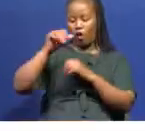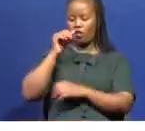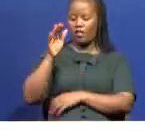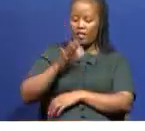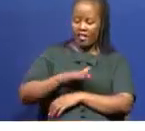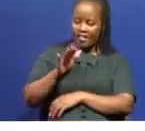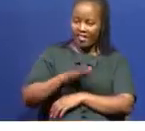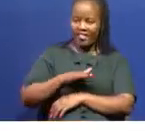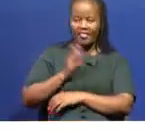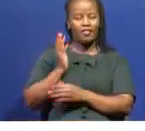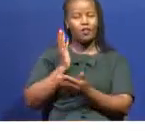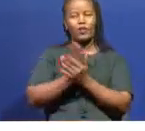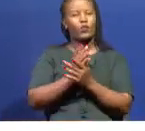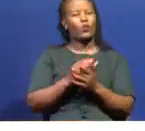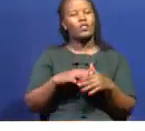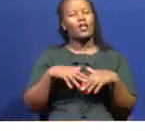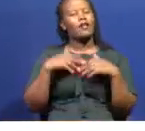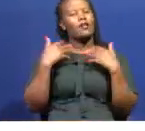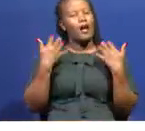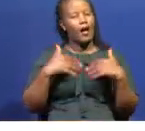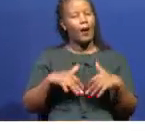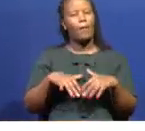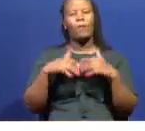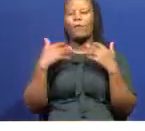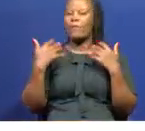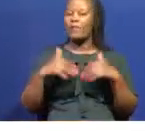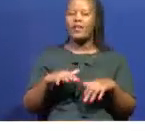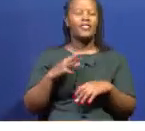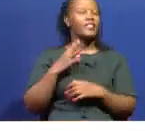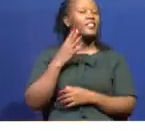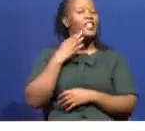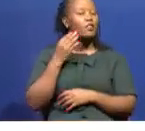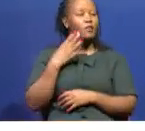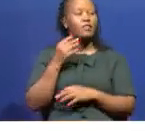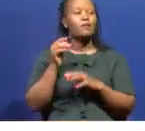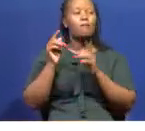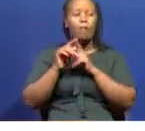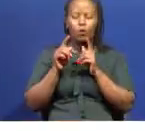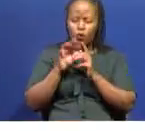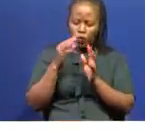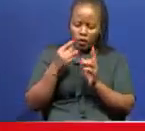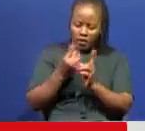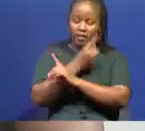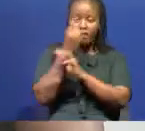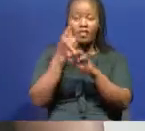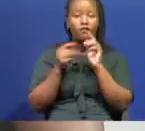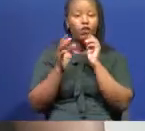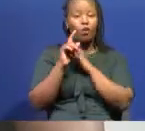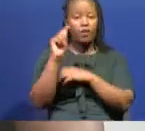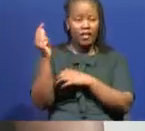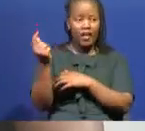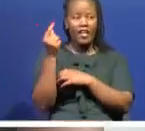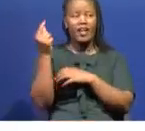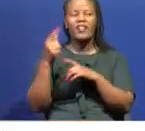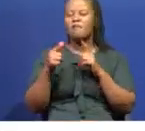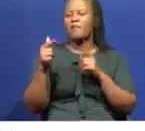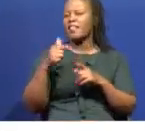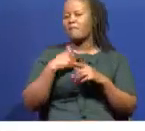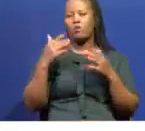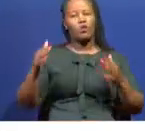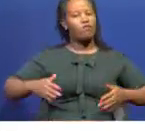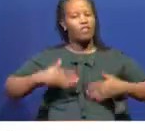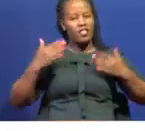and it was an amazing experience. It's very different from back here in Kenya, but I was so happy to put